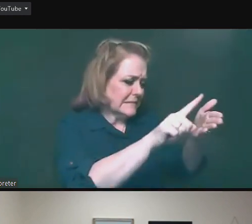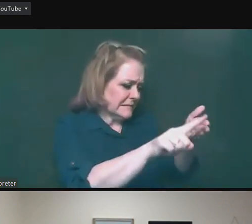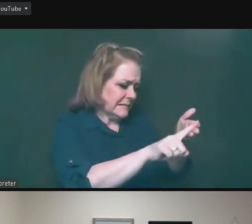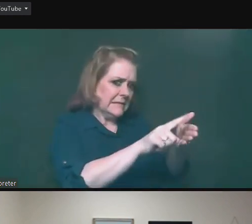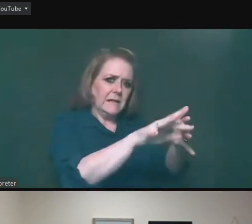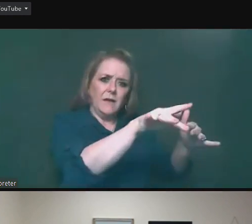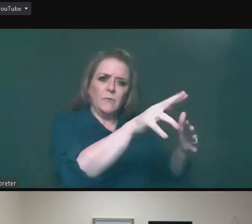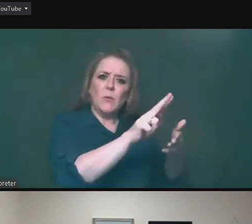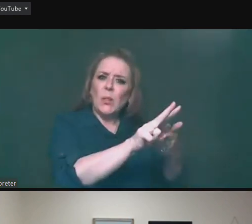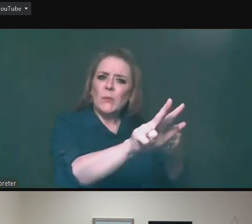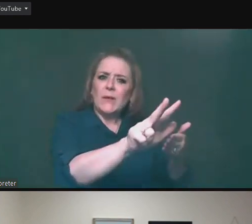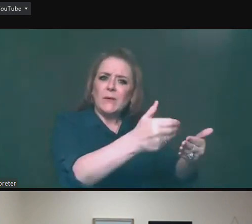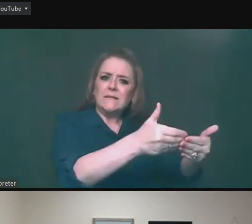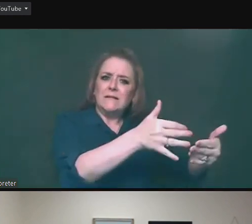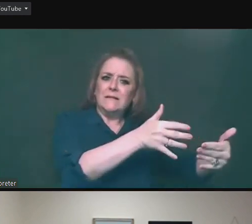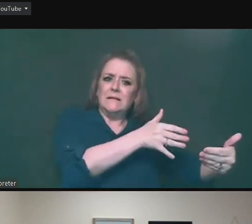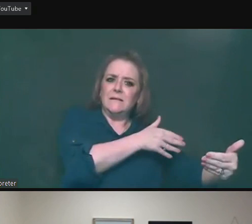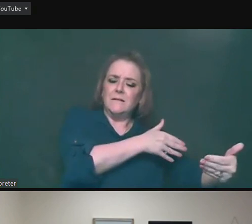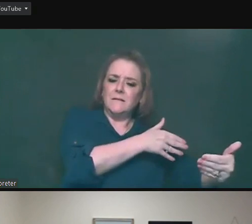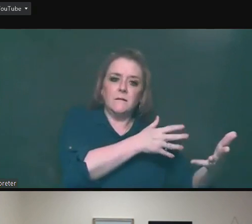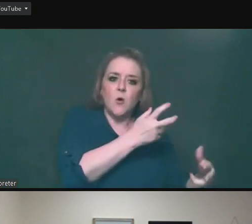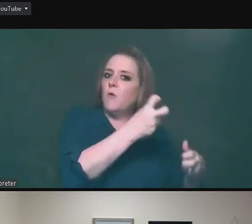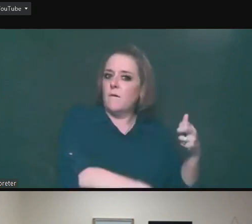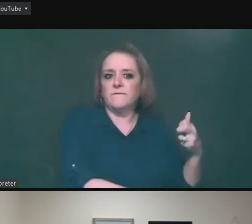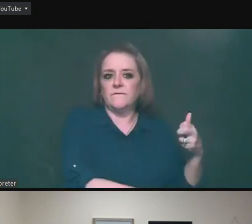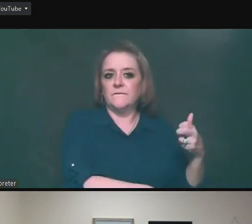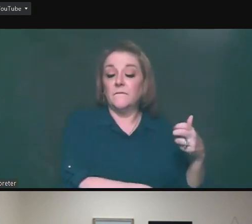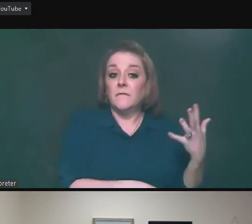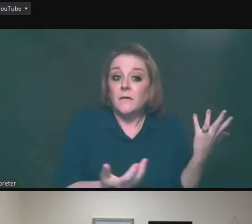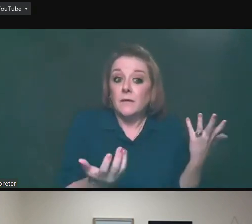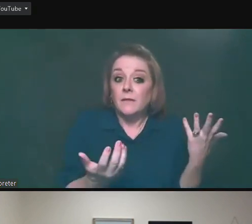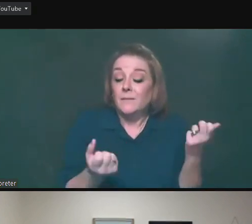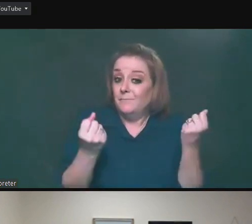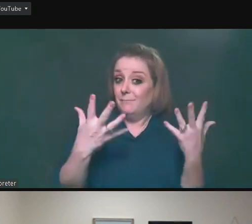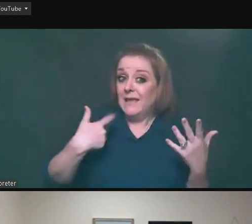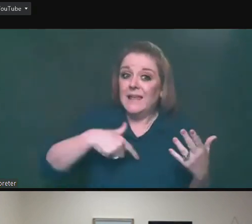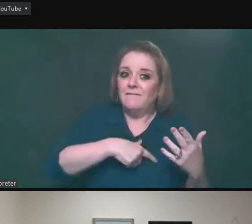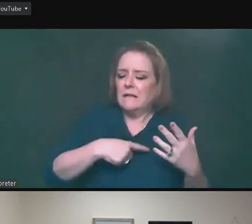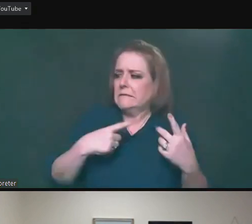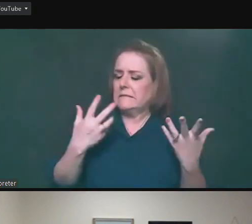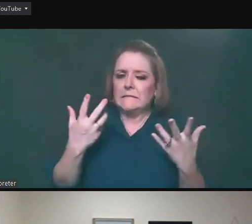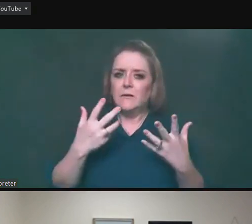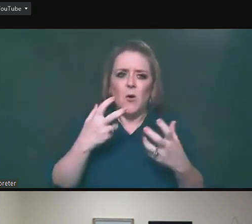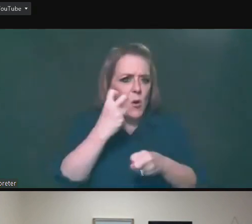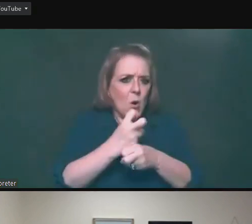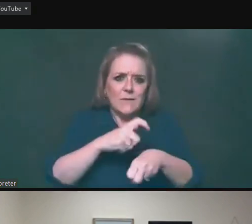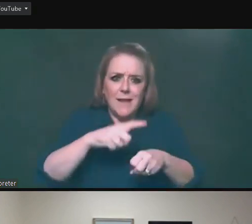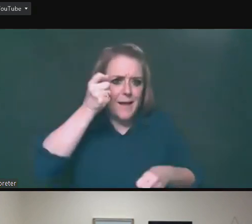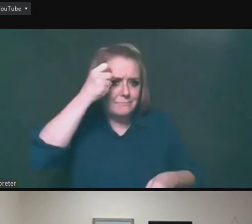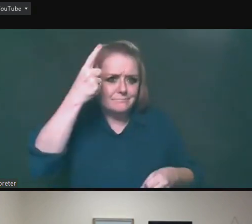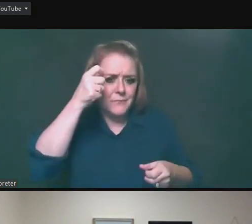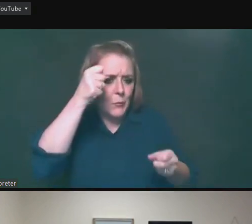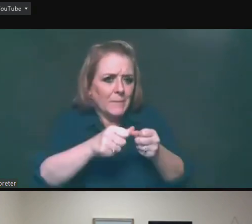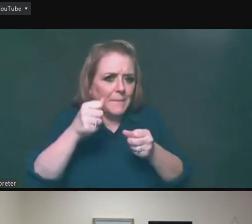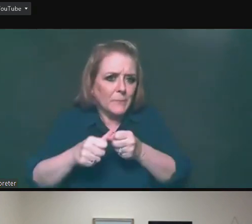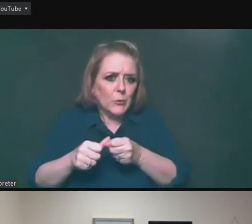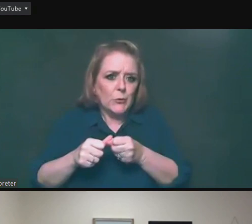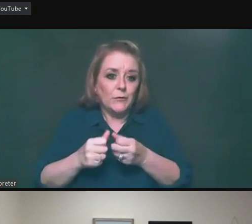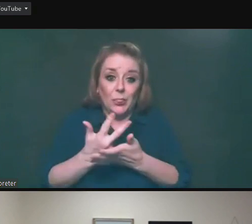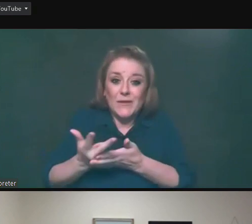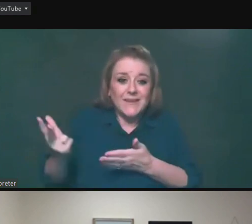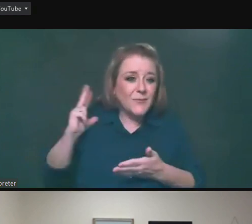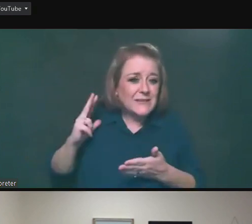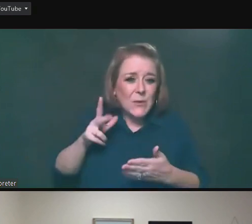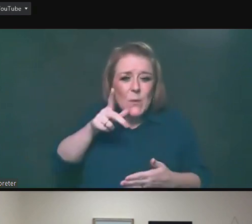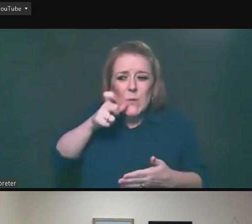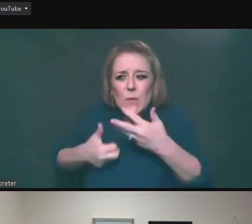weeks provider. Many of us can't remember what we had for breakfast, much less who we were in contact with 3 weeks ago. So